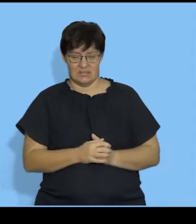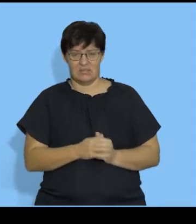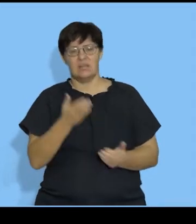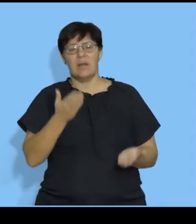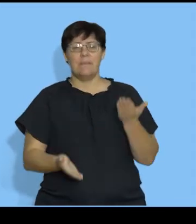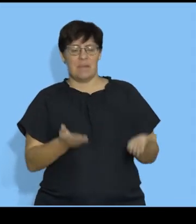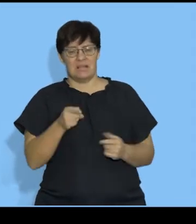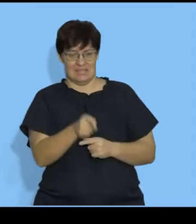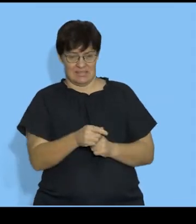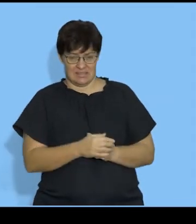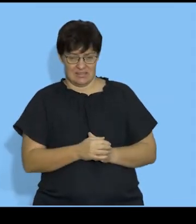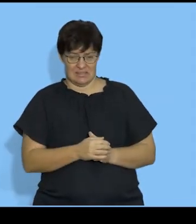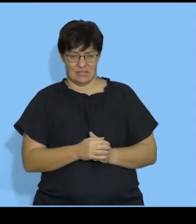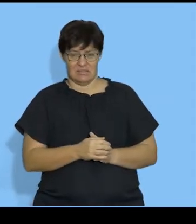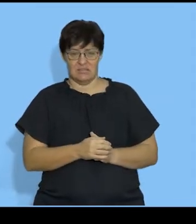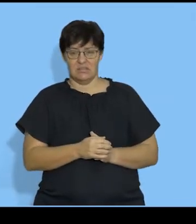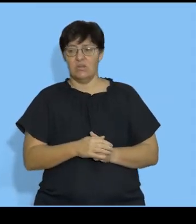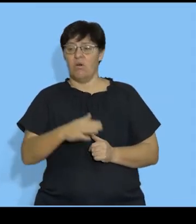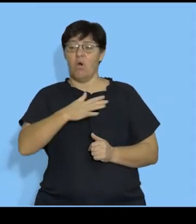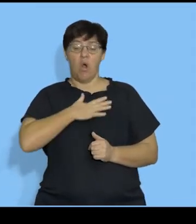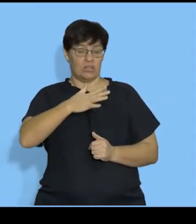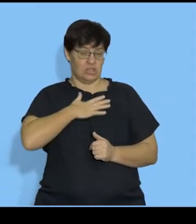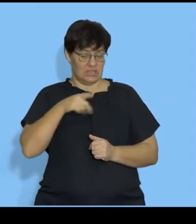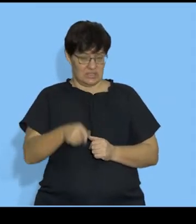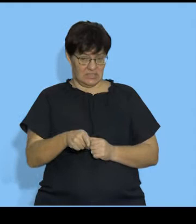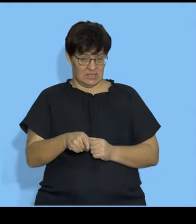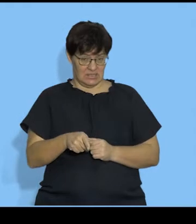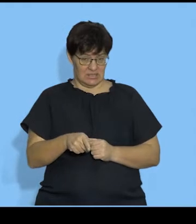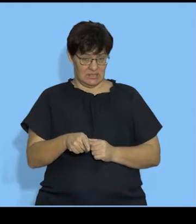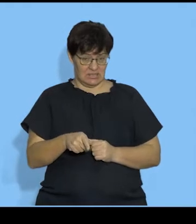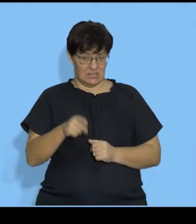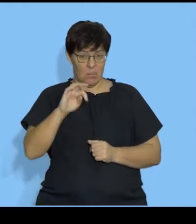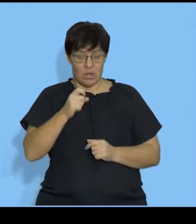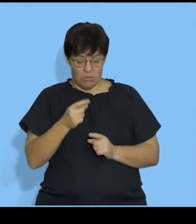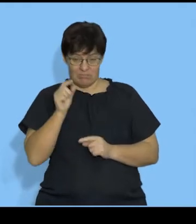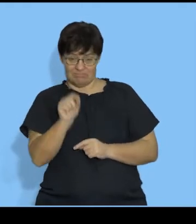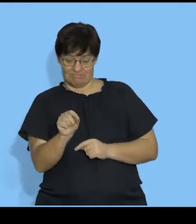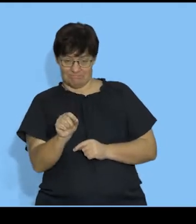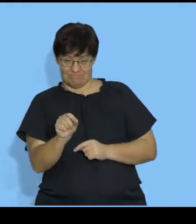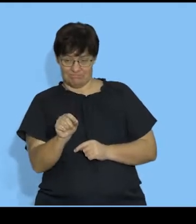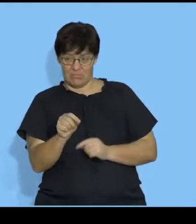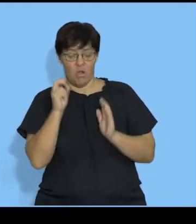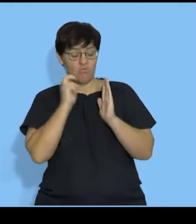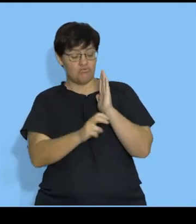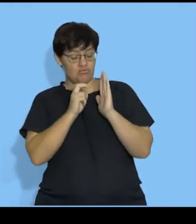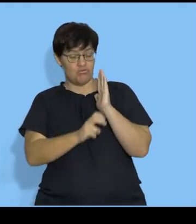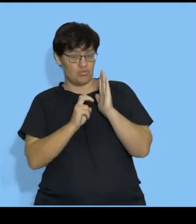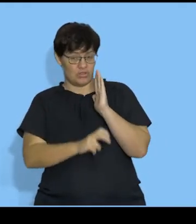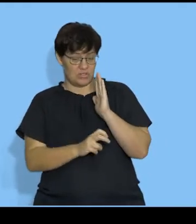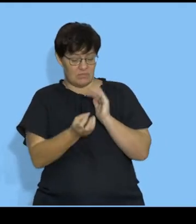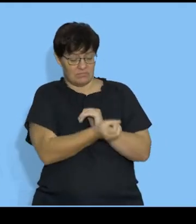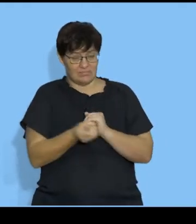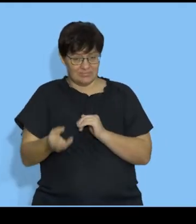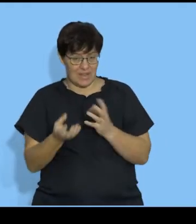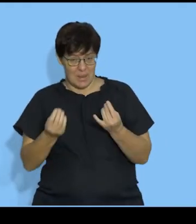equation of reaction. So the oxygen as a molecule of an element, according to the rules of assigning oxidation